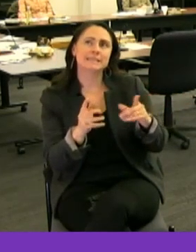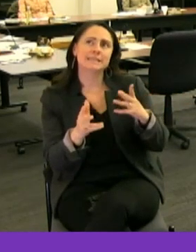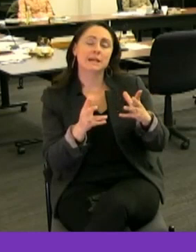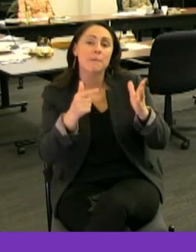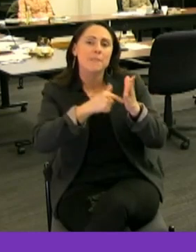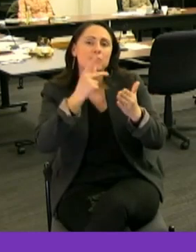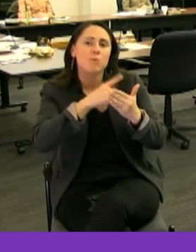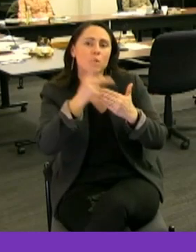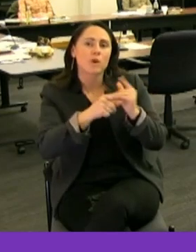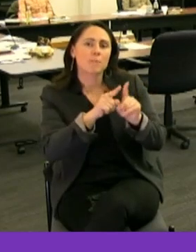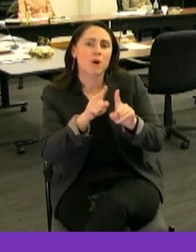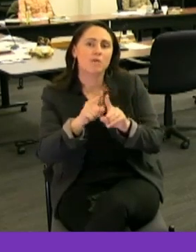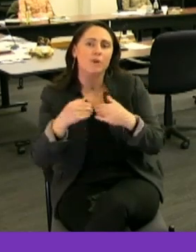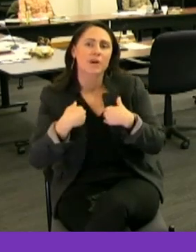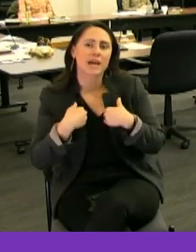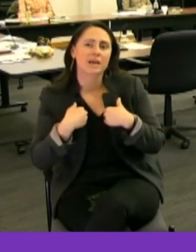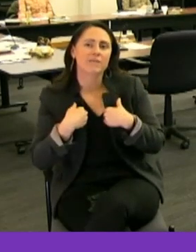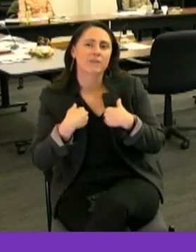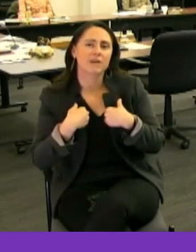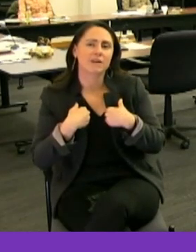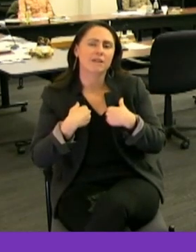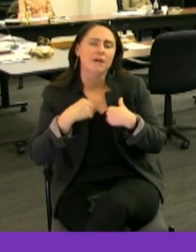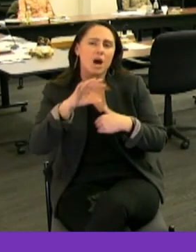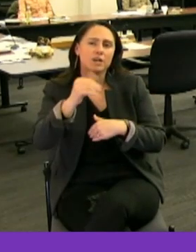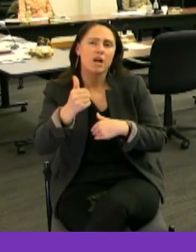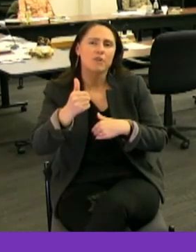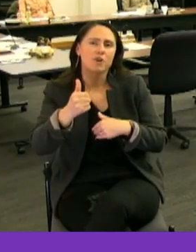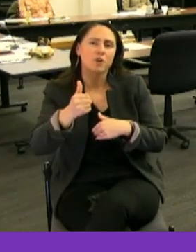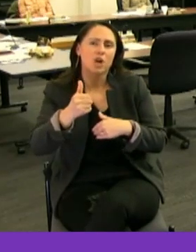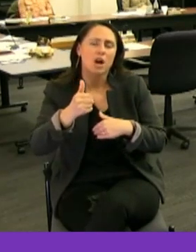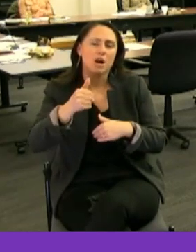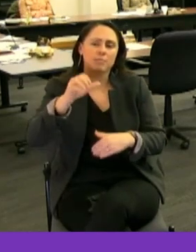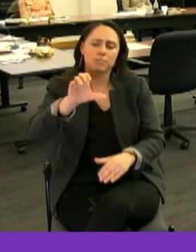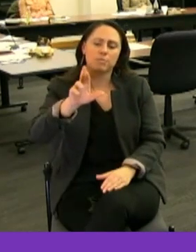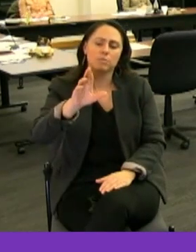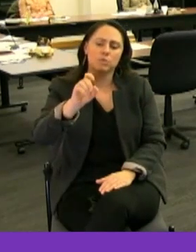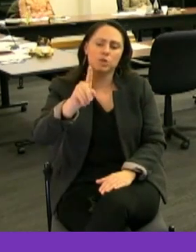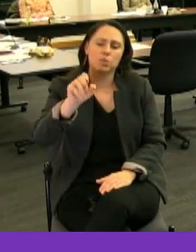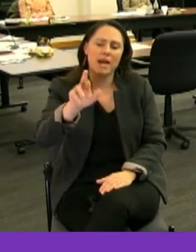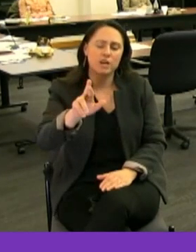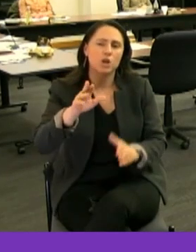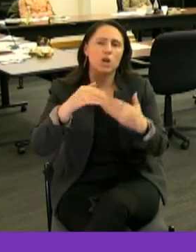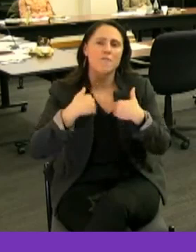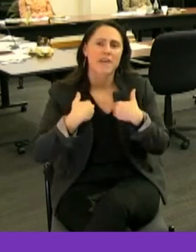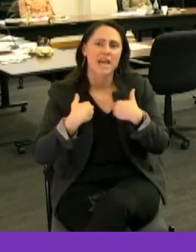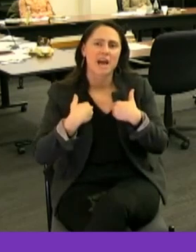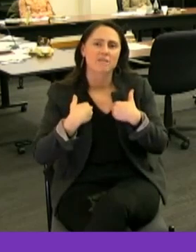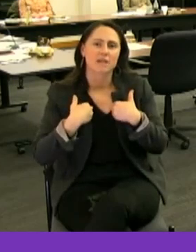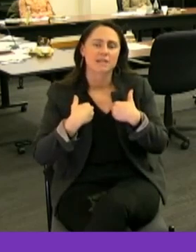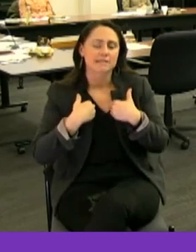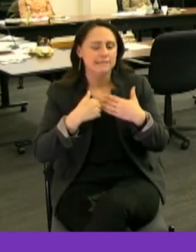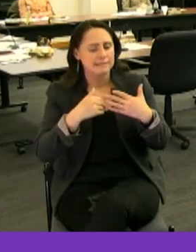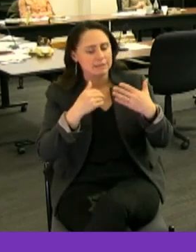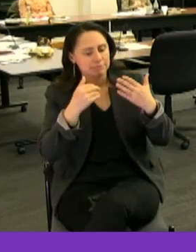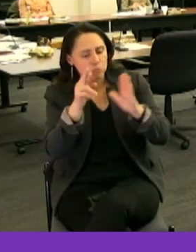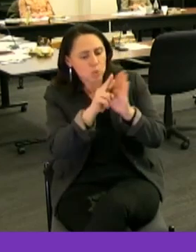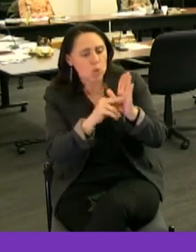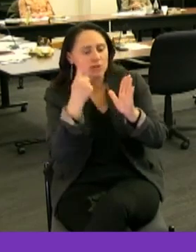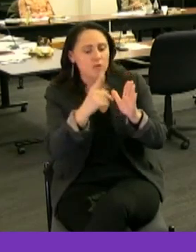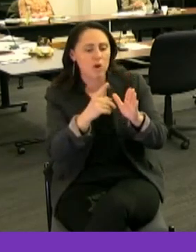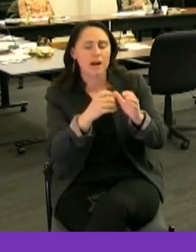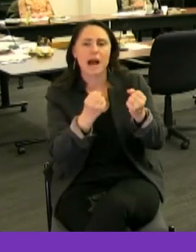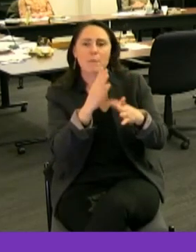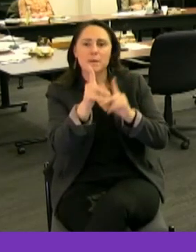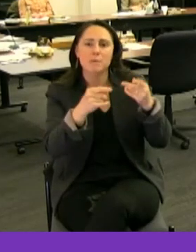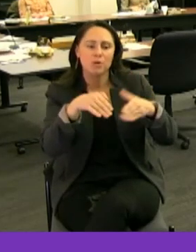this program also has a programmatic accreditor, and they have guidelines of how many you can have in a lab and all